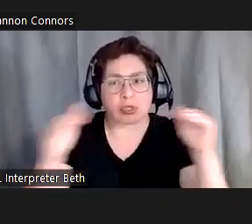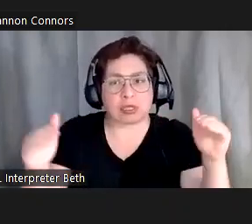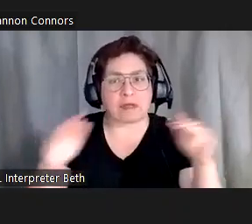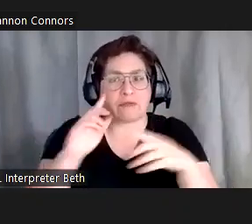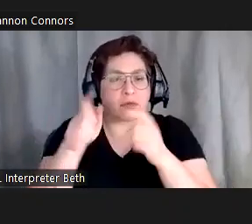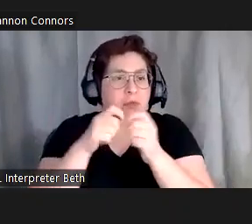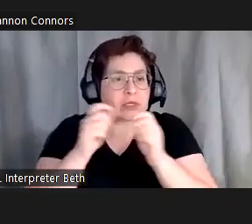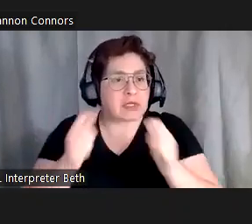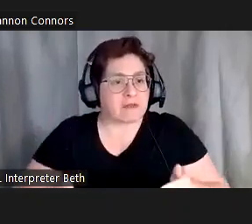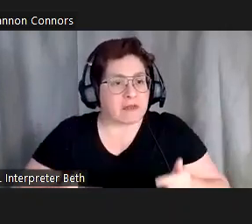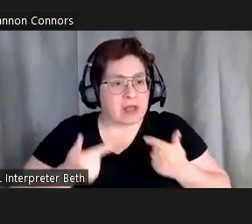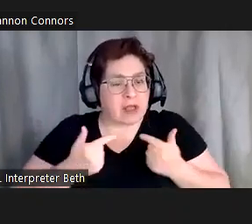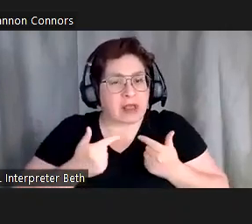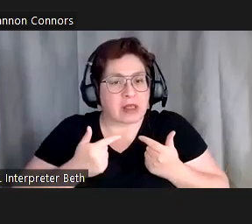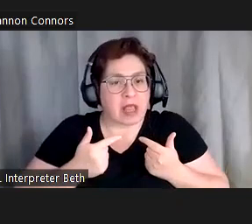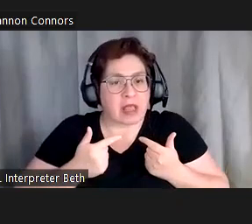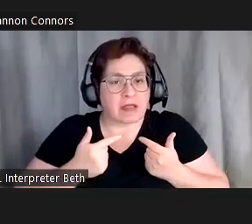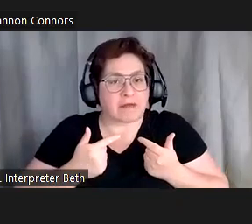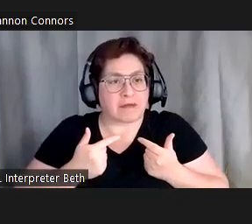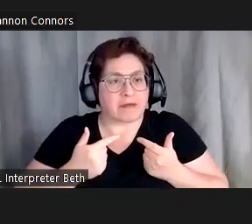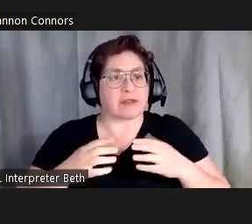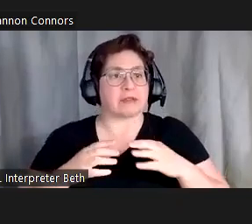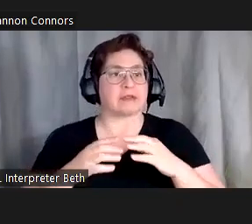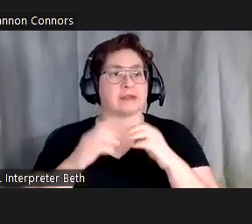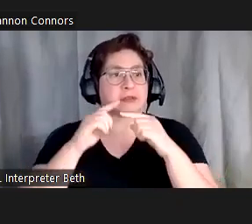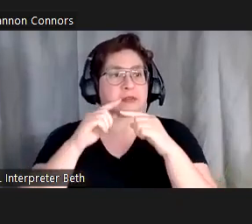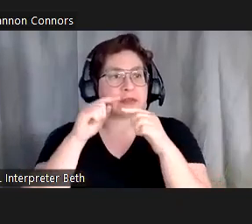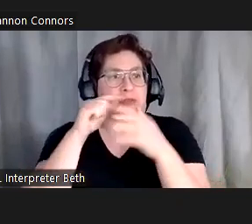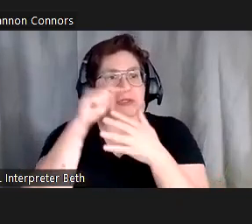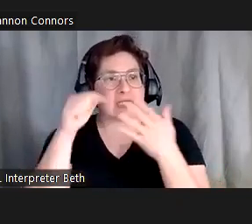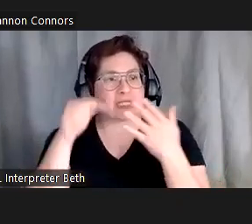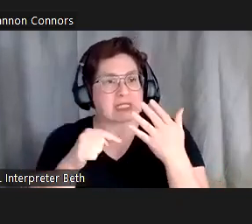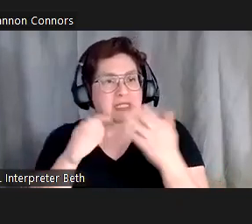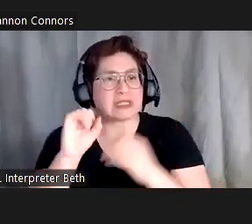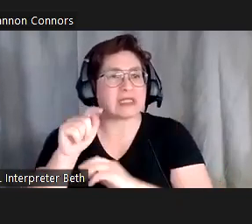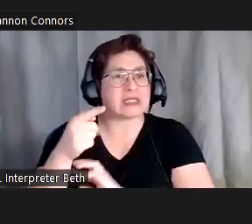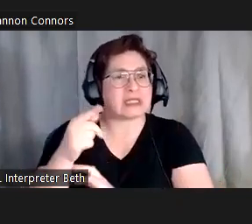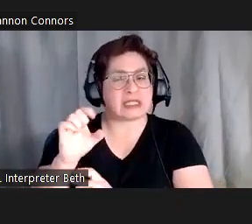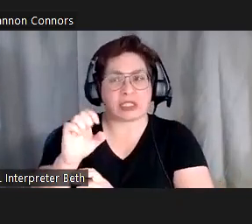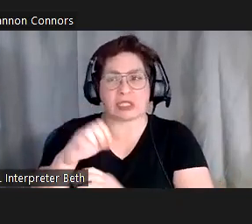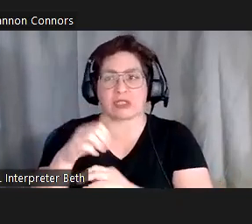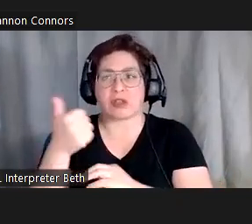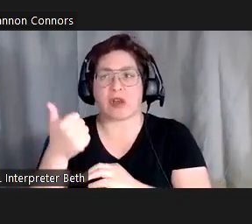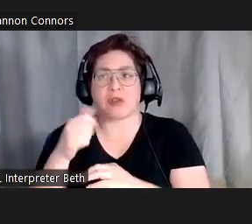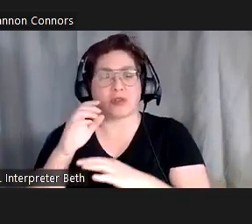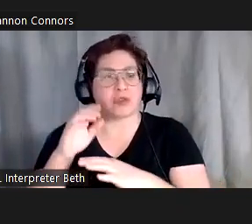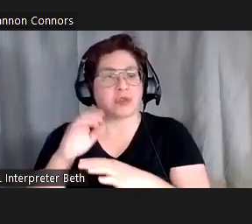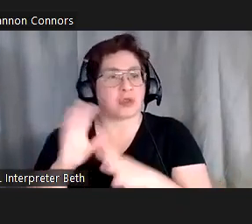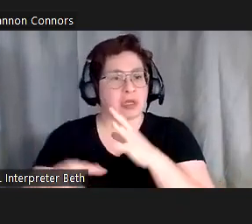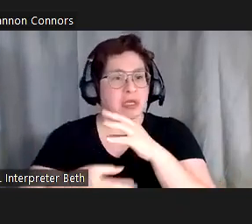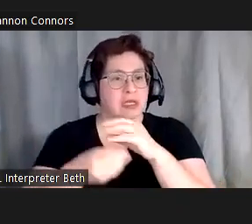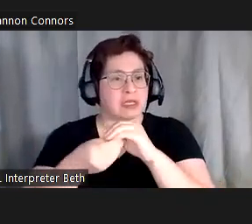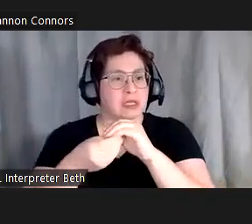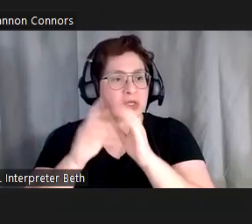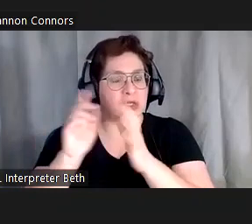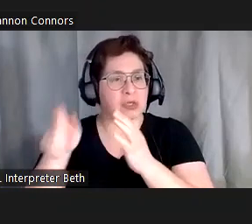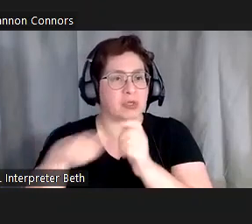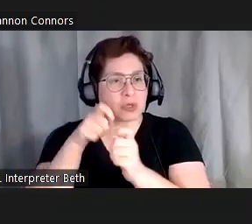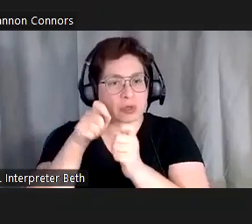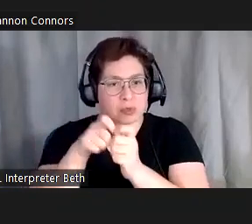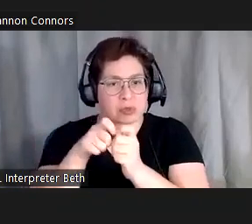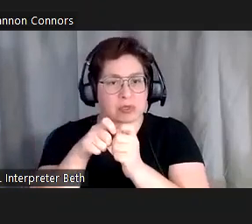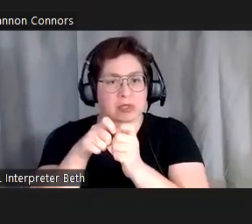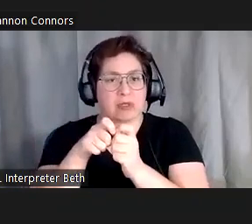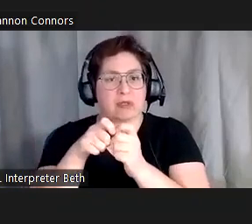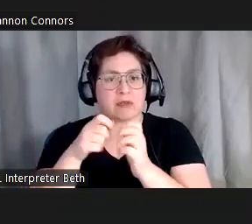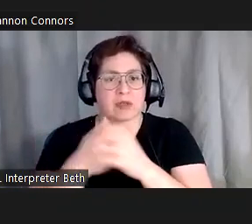stage. There are also, for some attributes, additional specifications that can, bifurcate that